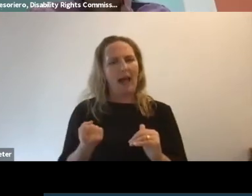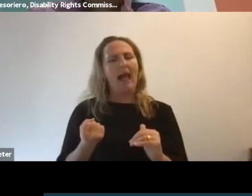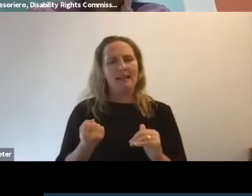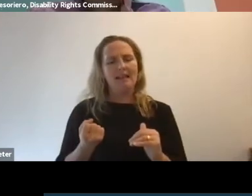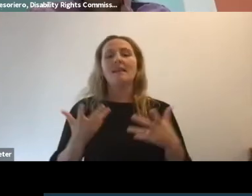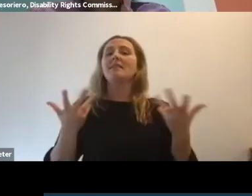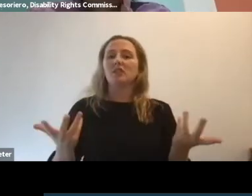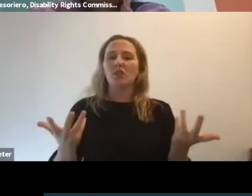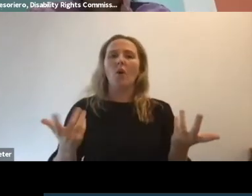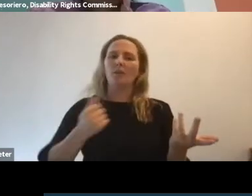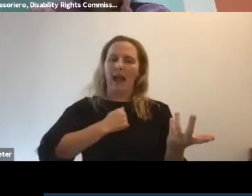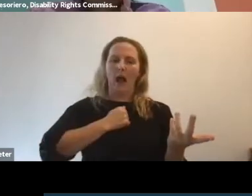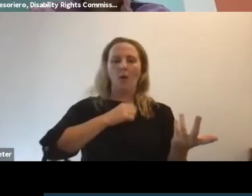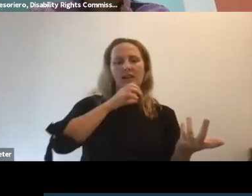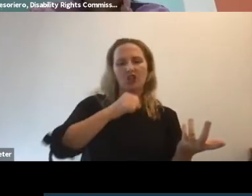our gender pay gap.